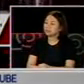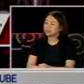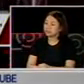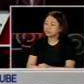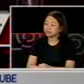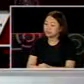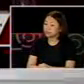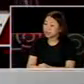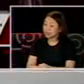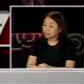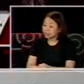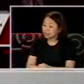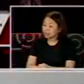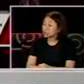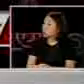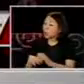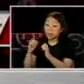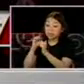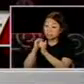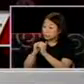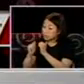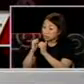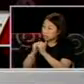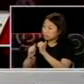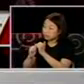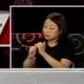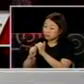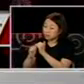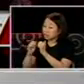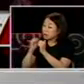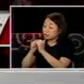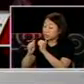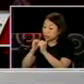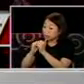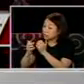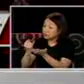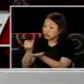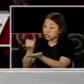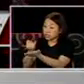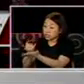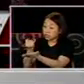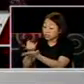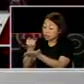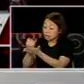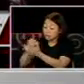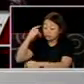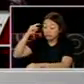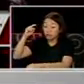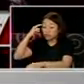Kaya hindi po sinasama yan sa income for purposes of withholding